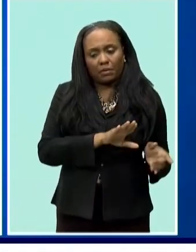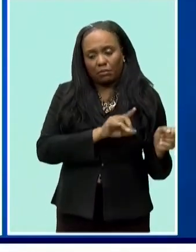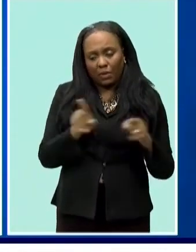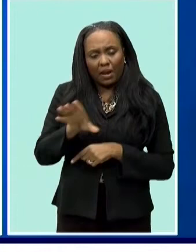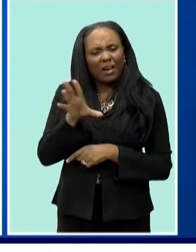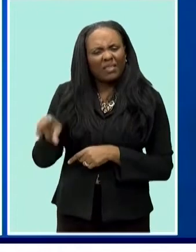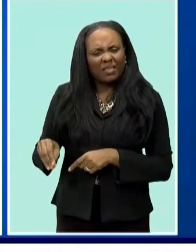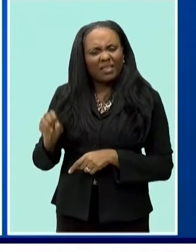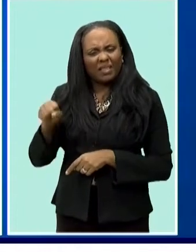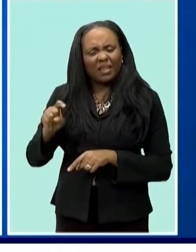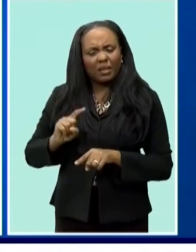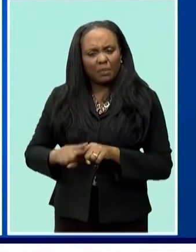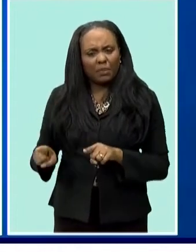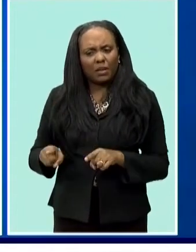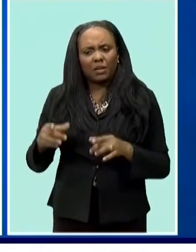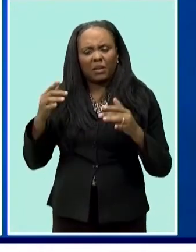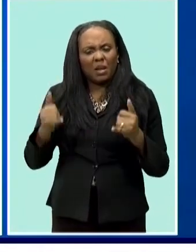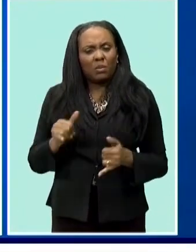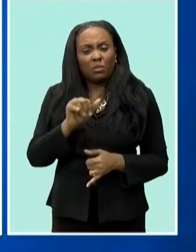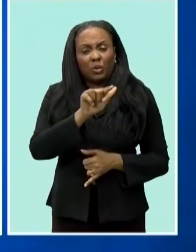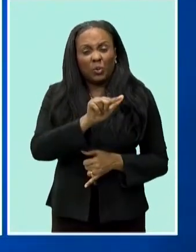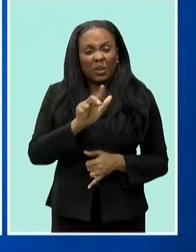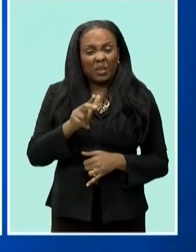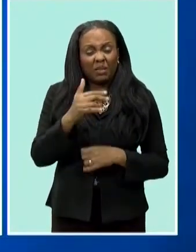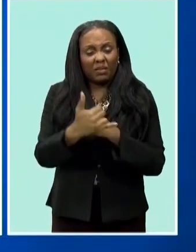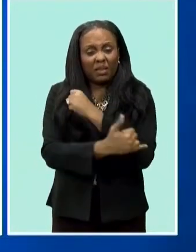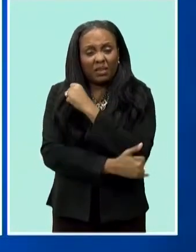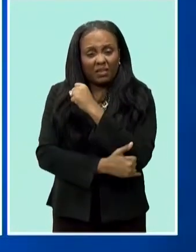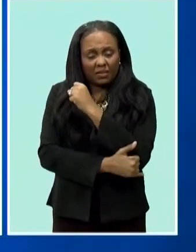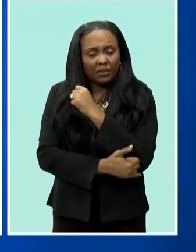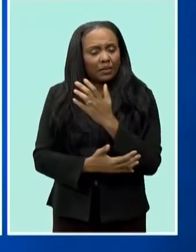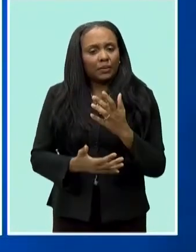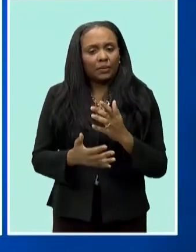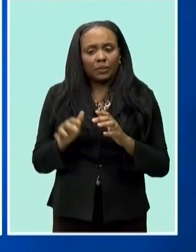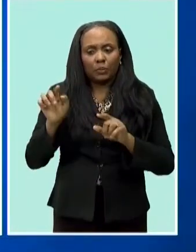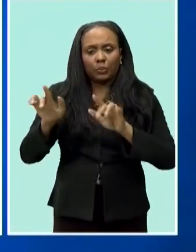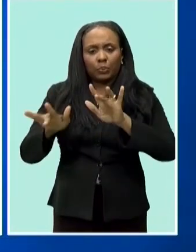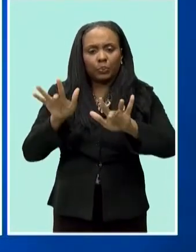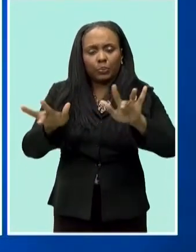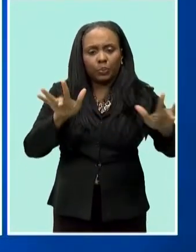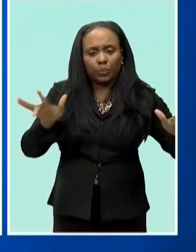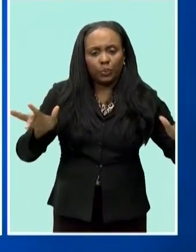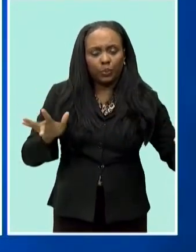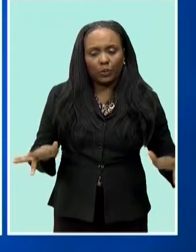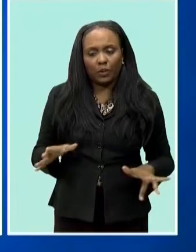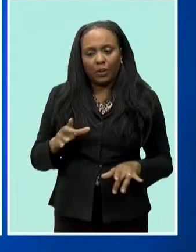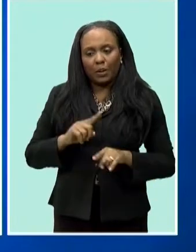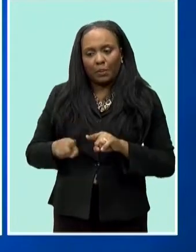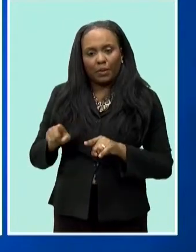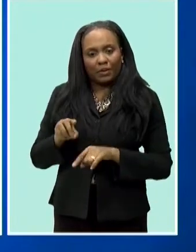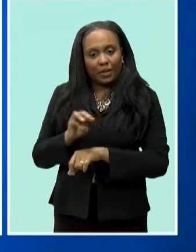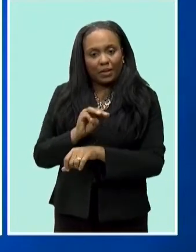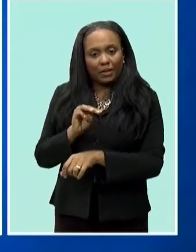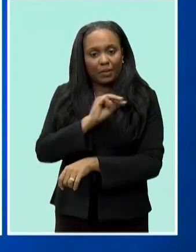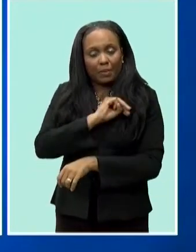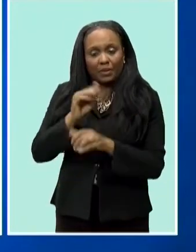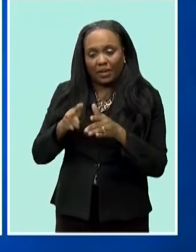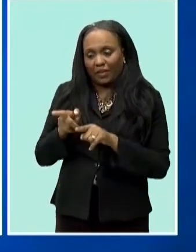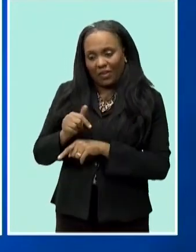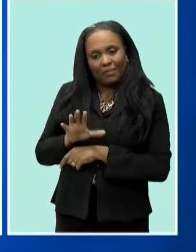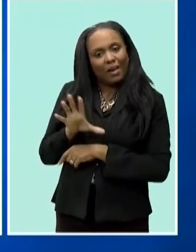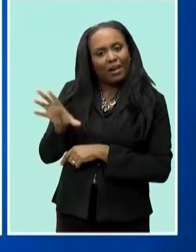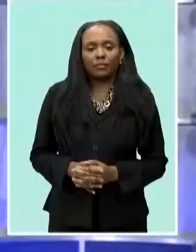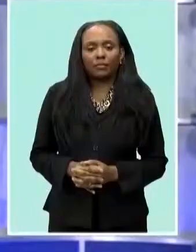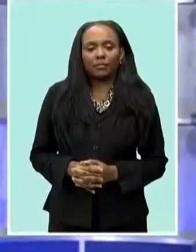gone from 7 countries to 23 countries, all started by missionaries, but African missionaries. Perfect. As they've crossed borders and